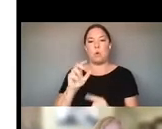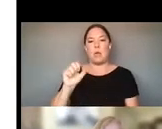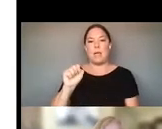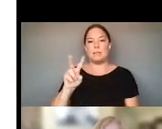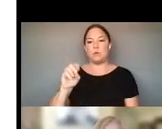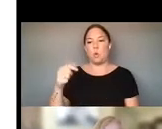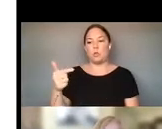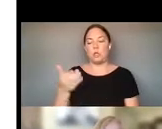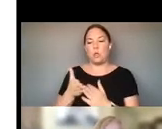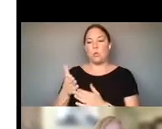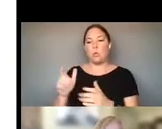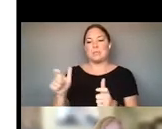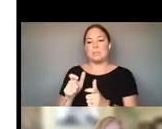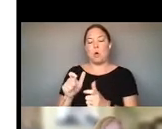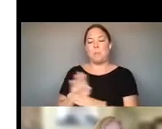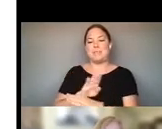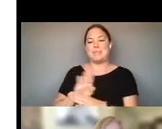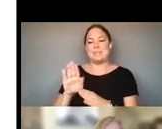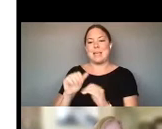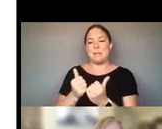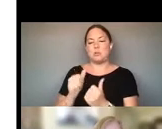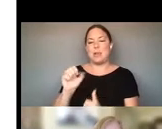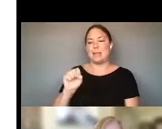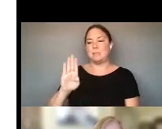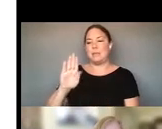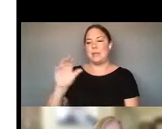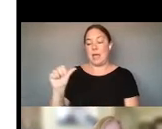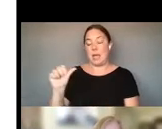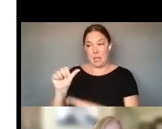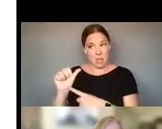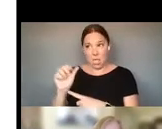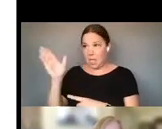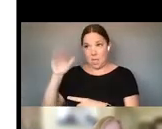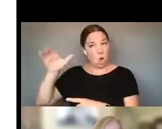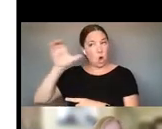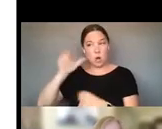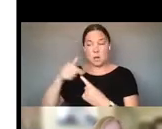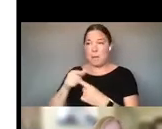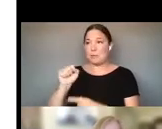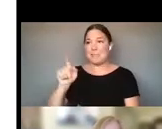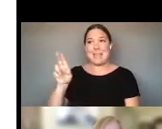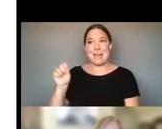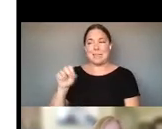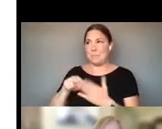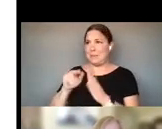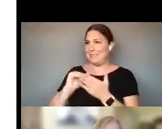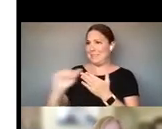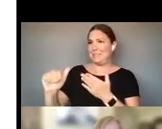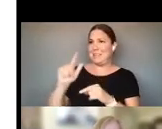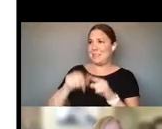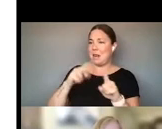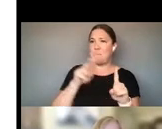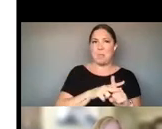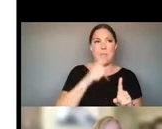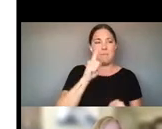administration, but have not heard about their application status yet, would this preclude them for applying, from applying for,